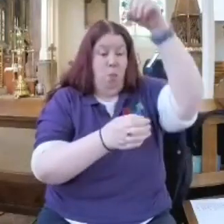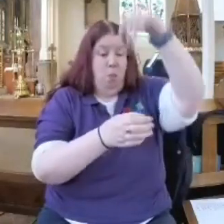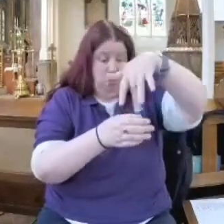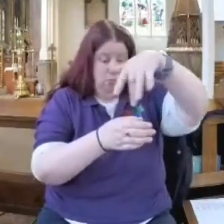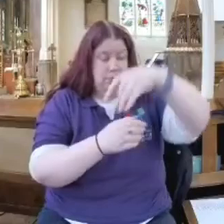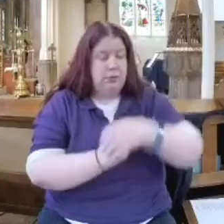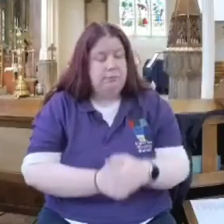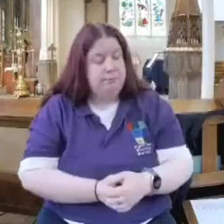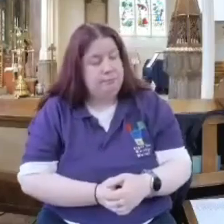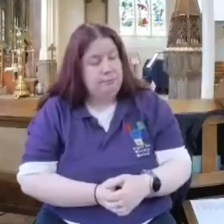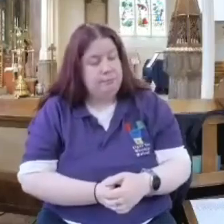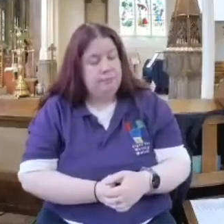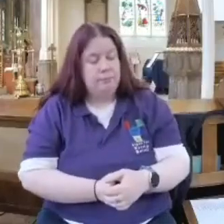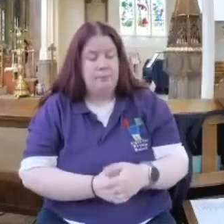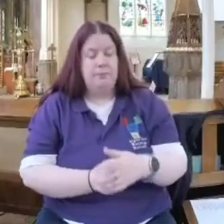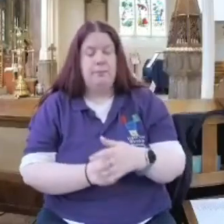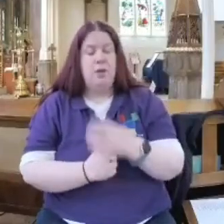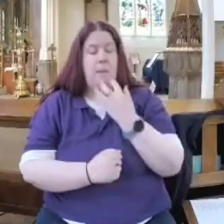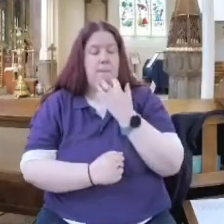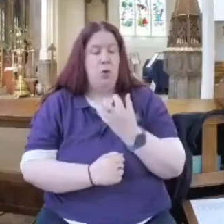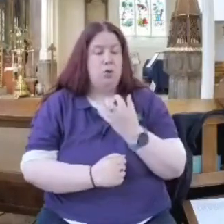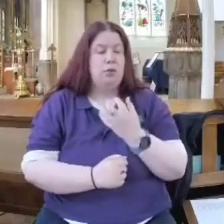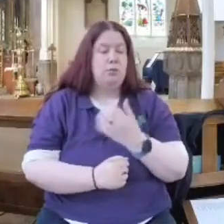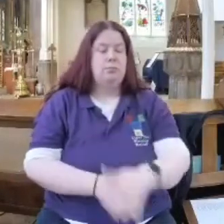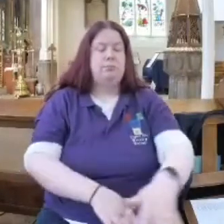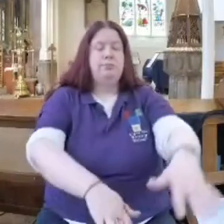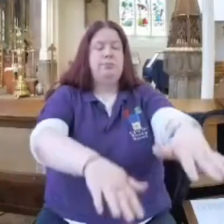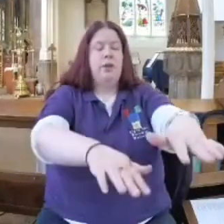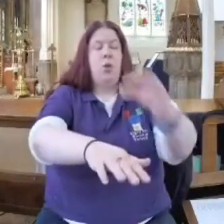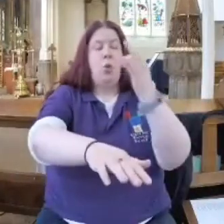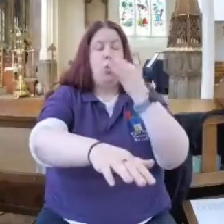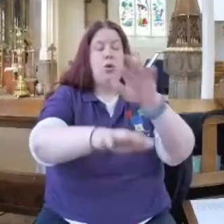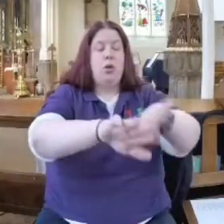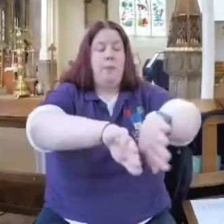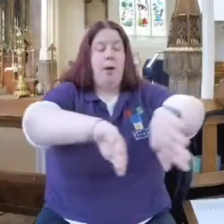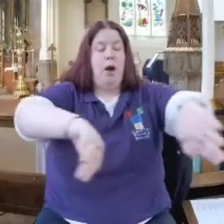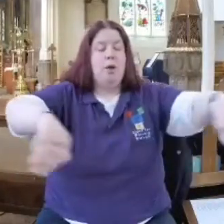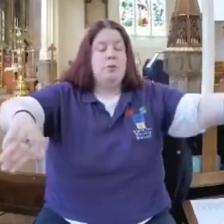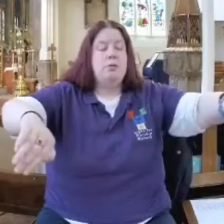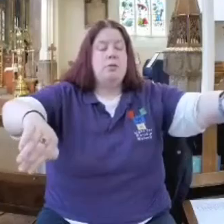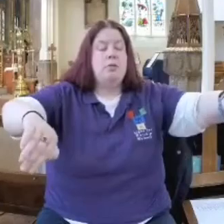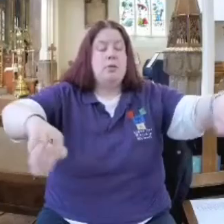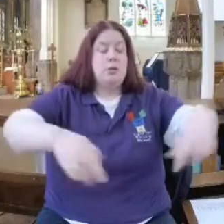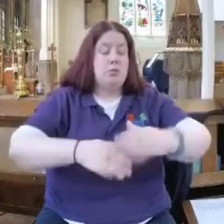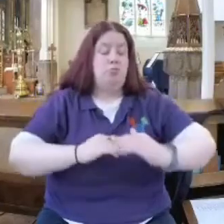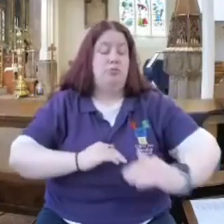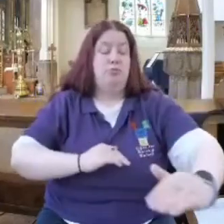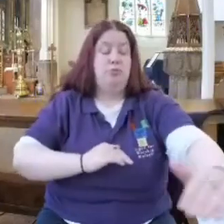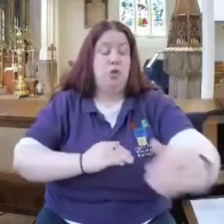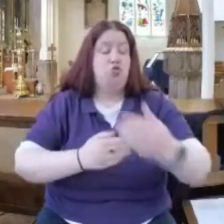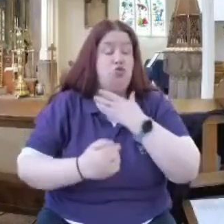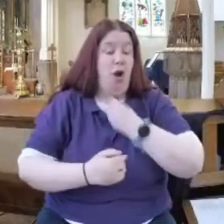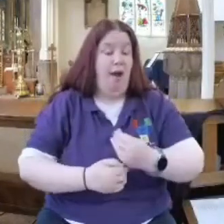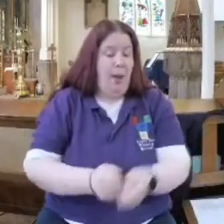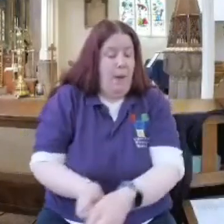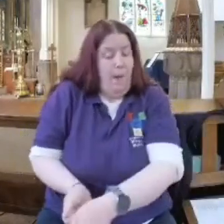Moses holds out his arms and parts the waters, takes the next shot from the bottom of the dry lake, and